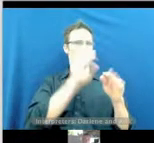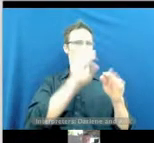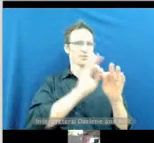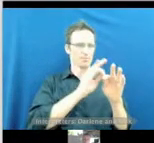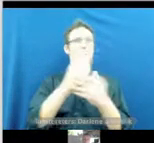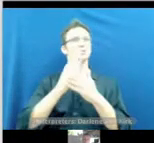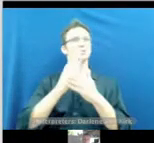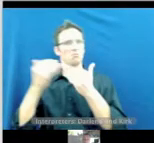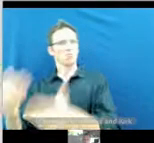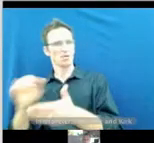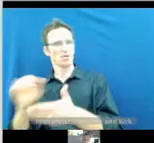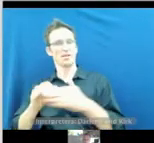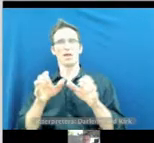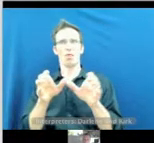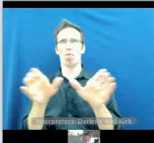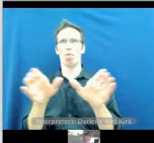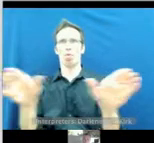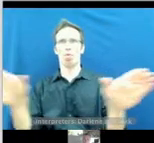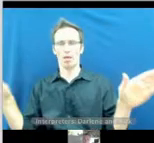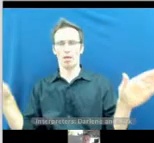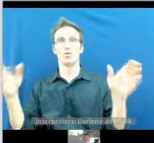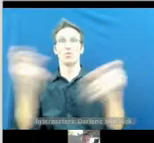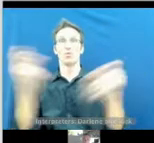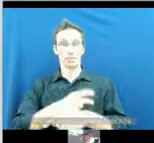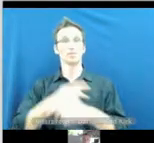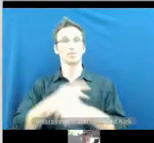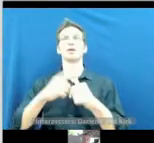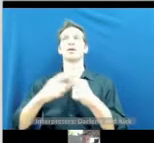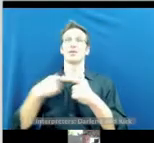was developed, a very broad and